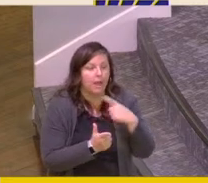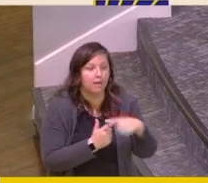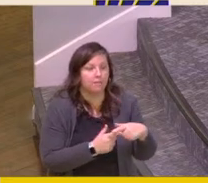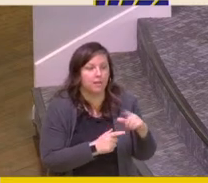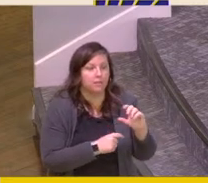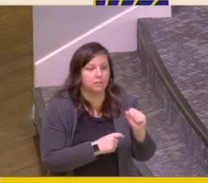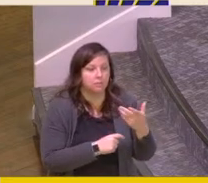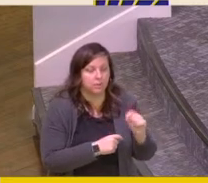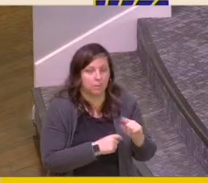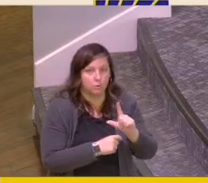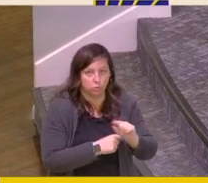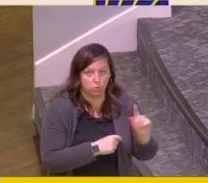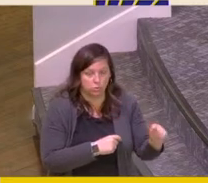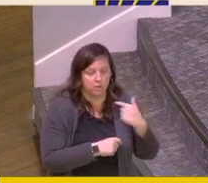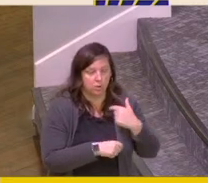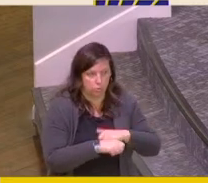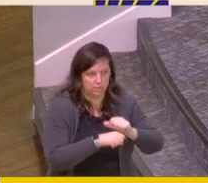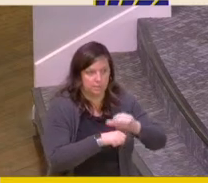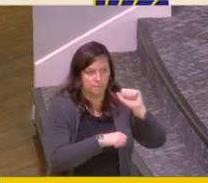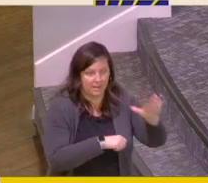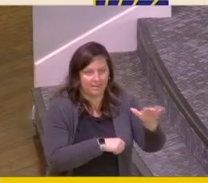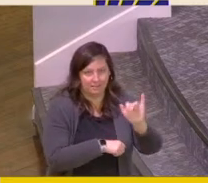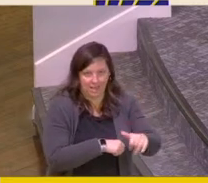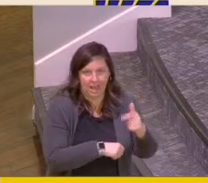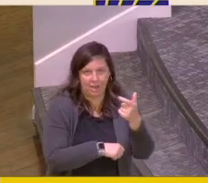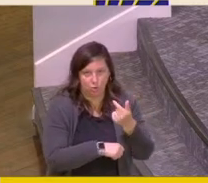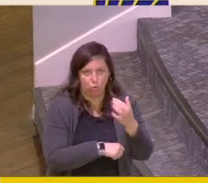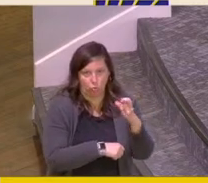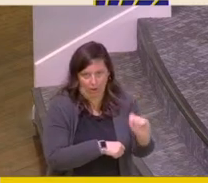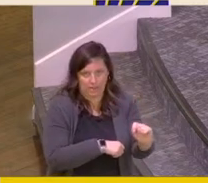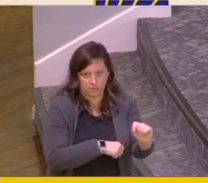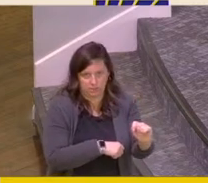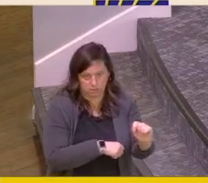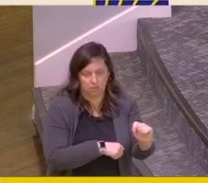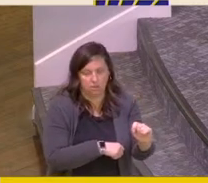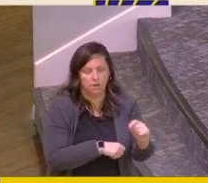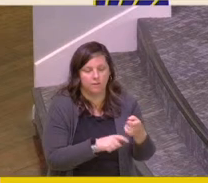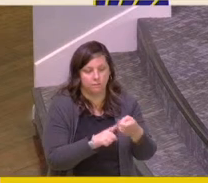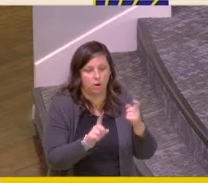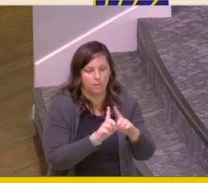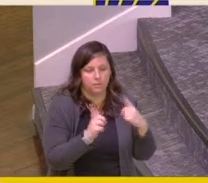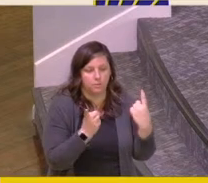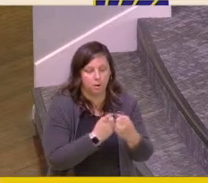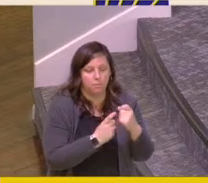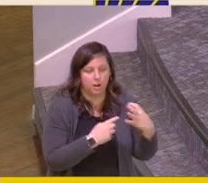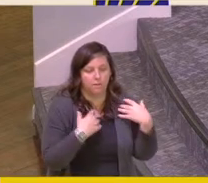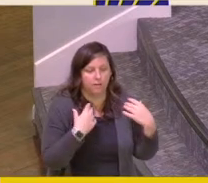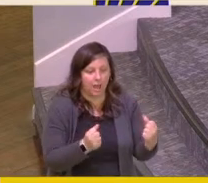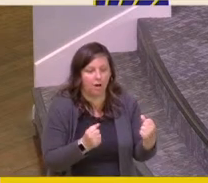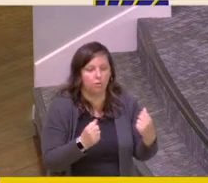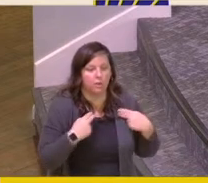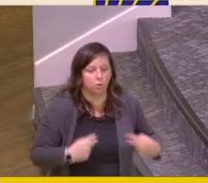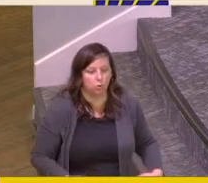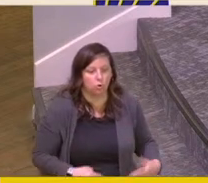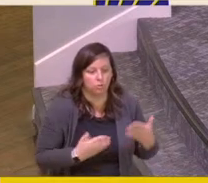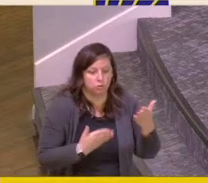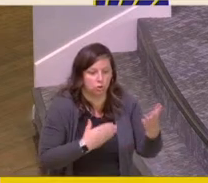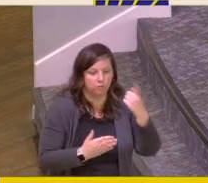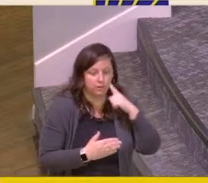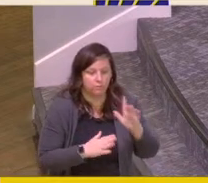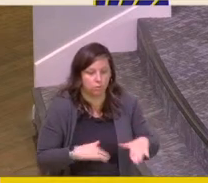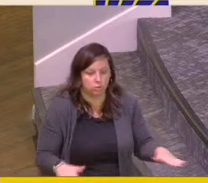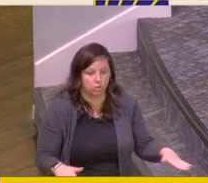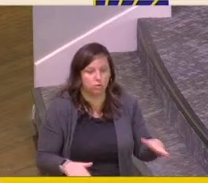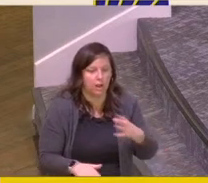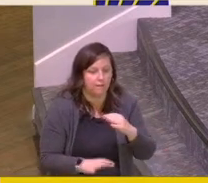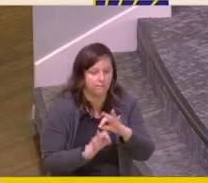submitted that grant. The Department of Health and Human Services Administration for Children and Family, the Early